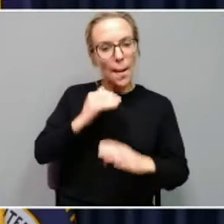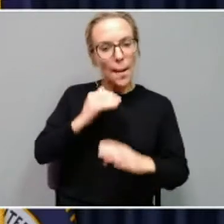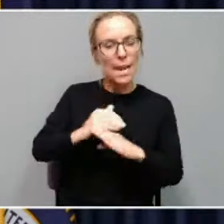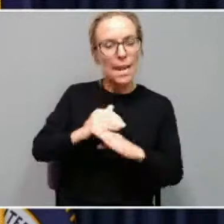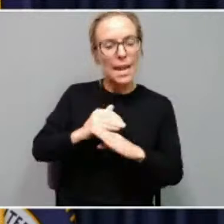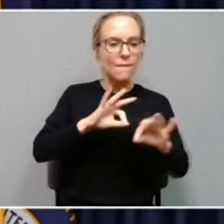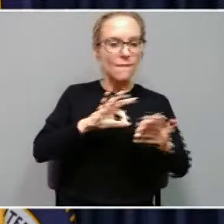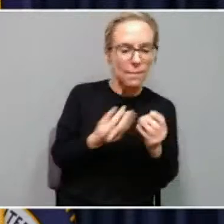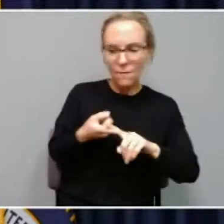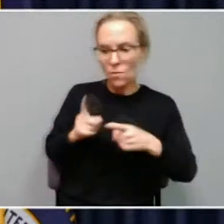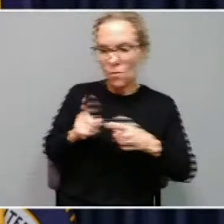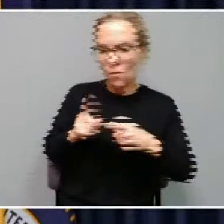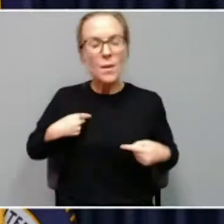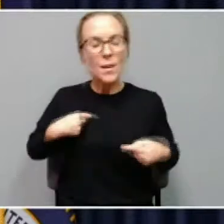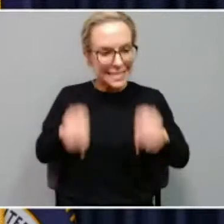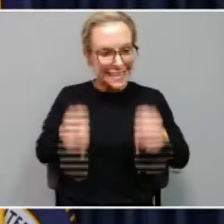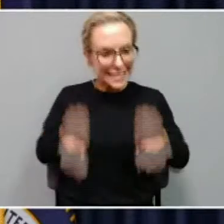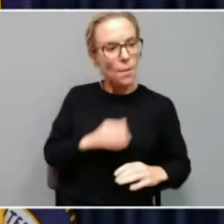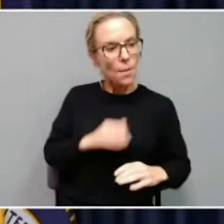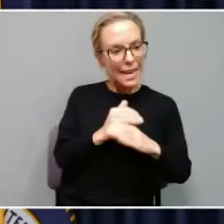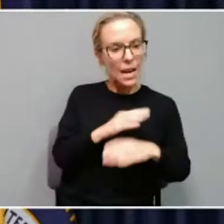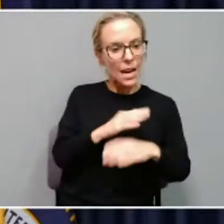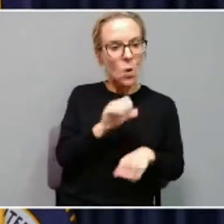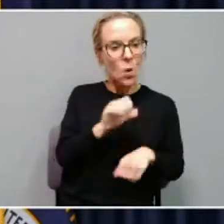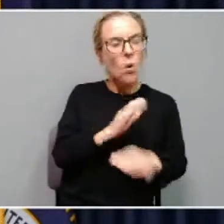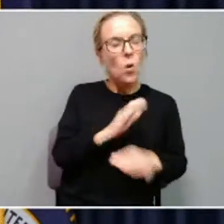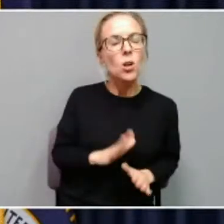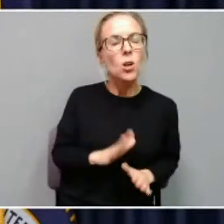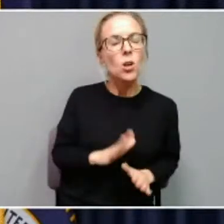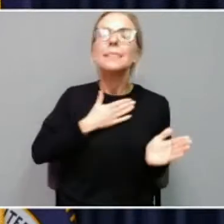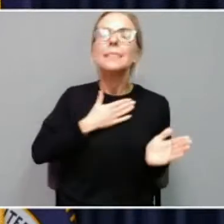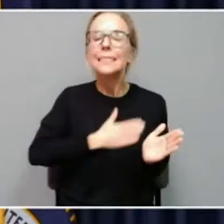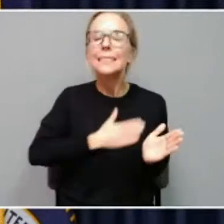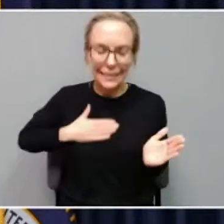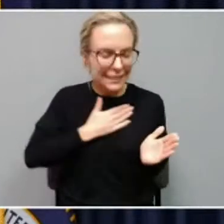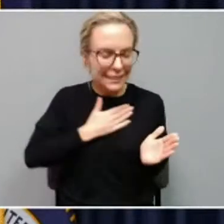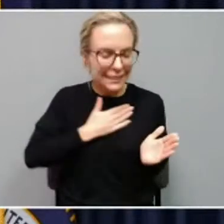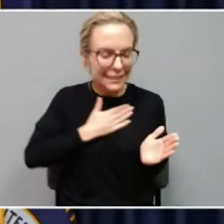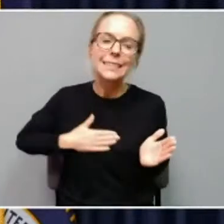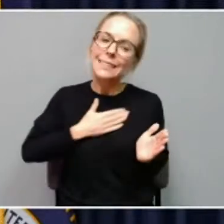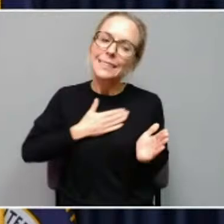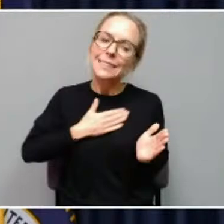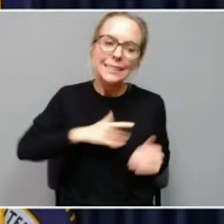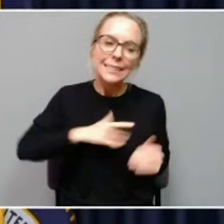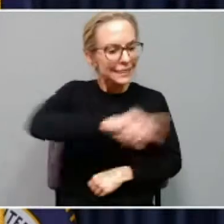We can protect our coworkers. Please, please get the vaccine.